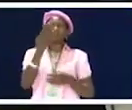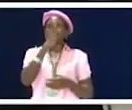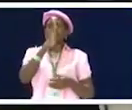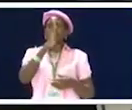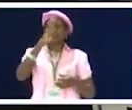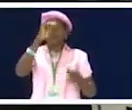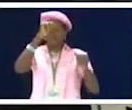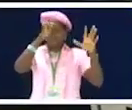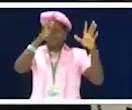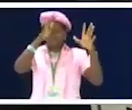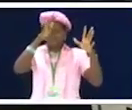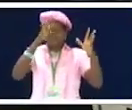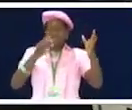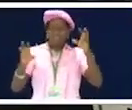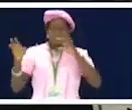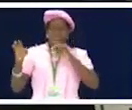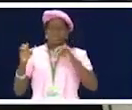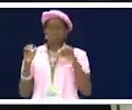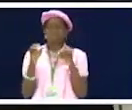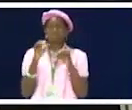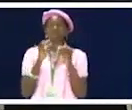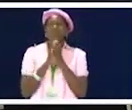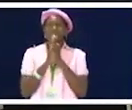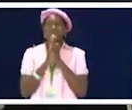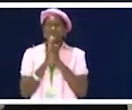tonight, Lord,